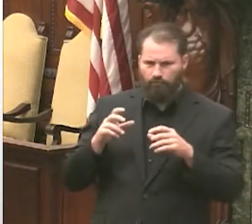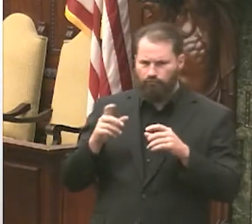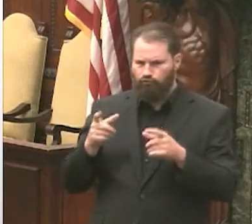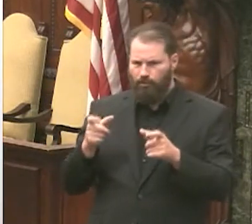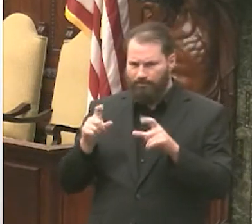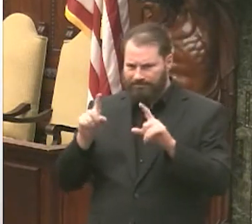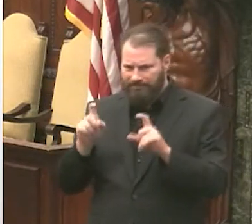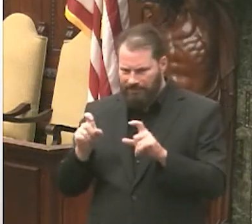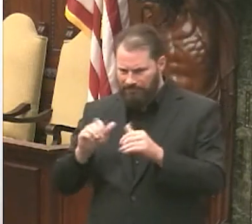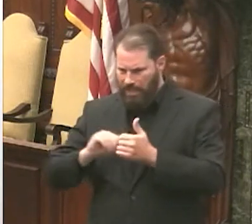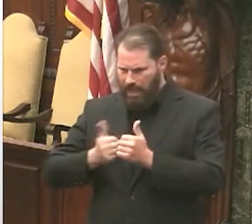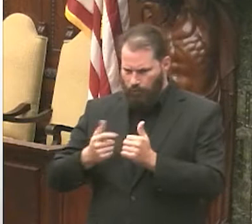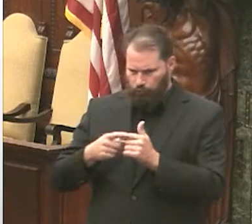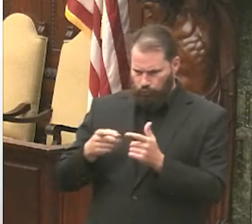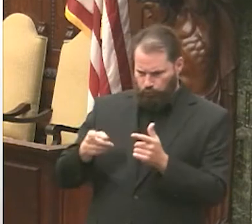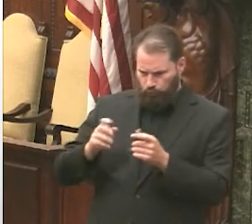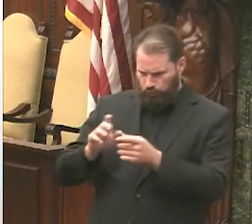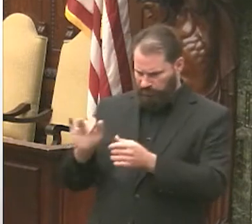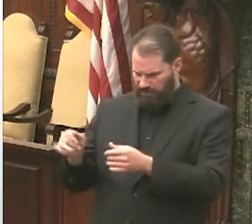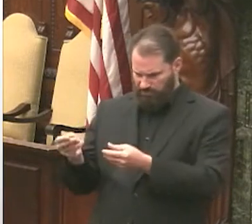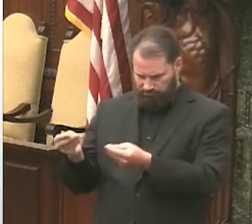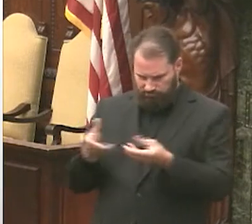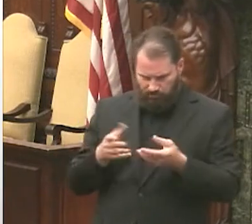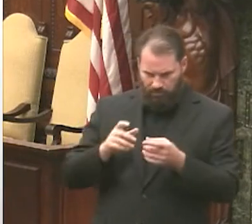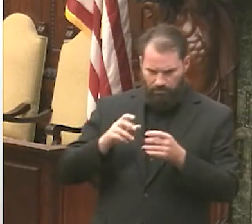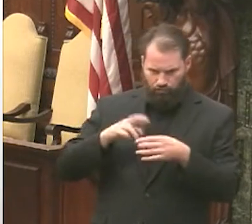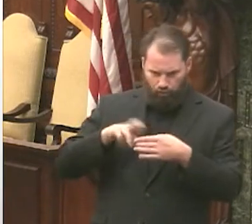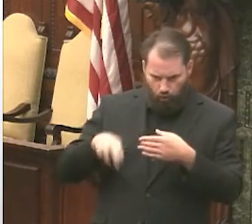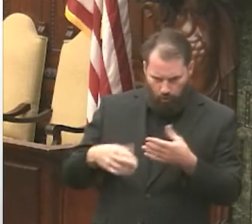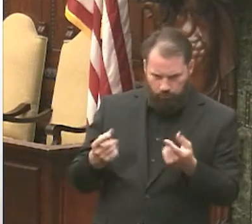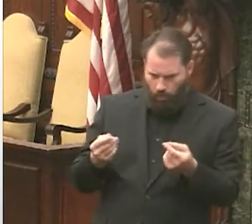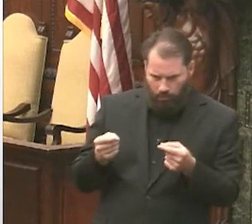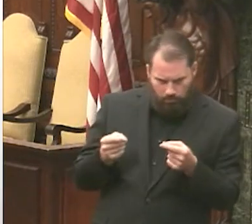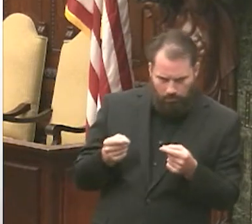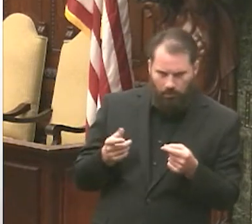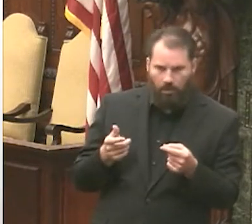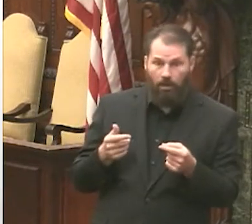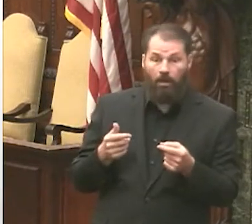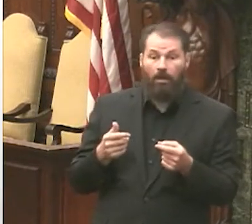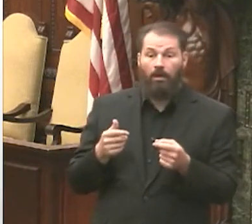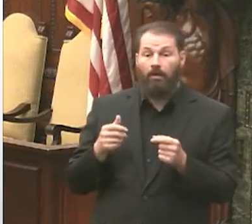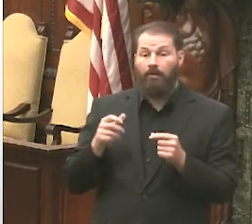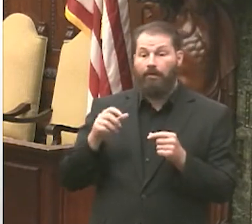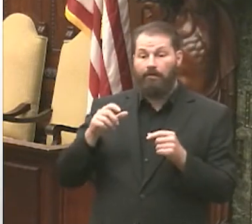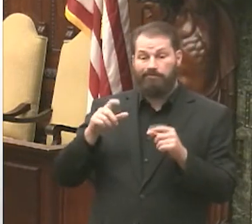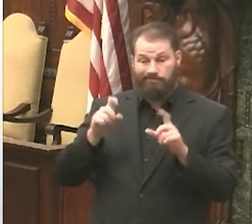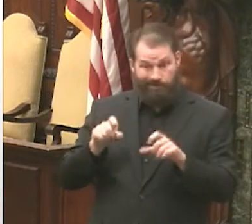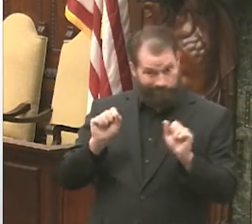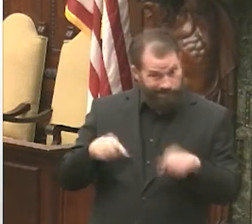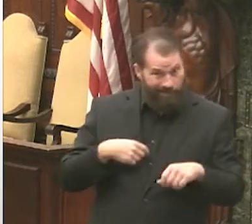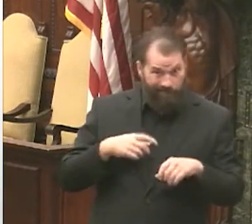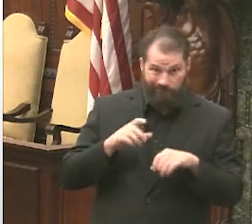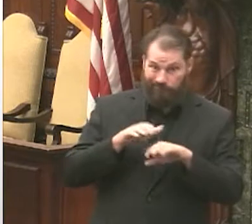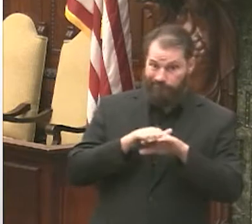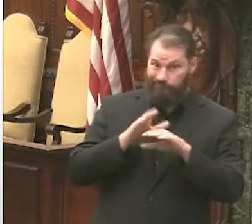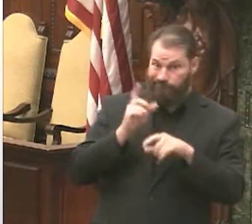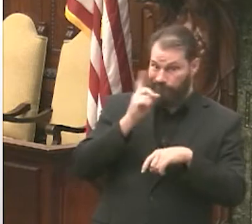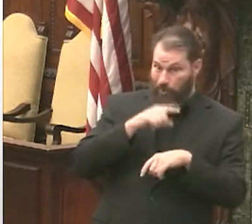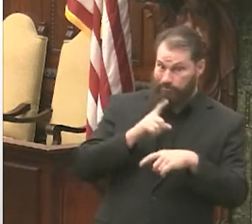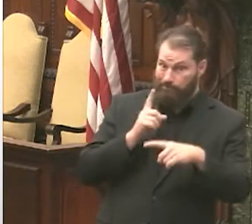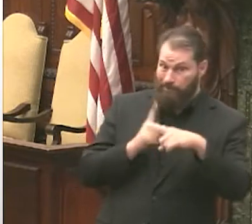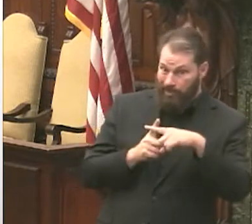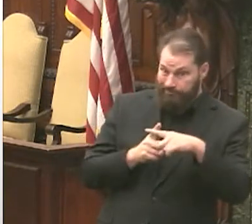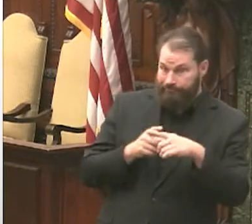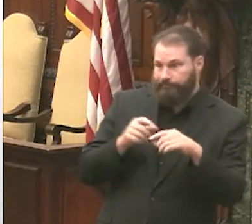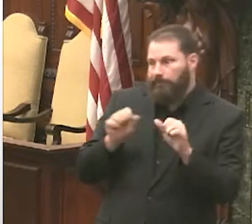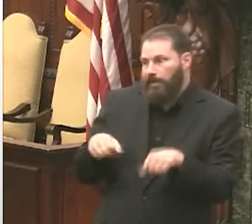doctors, which other people might need to know as well, is that these tests can have both false negative and false positive results. The likelihood that a result is